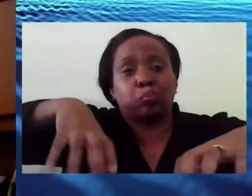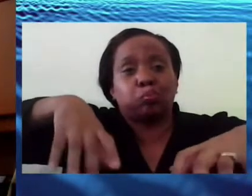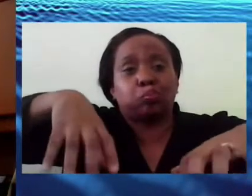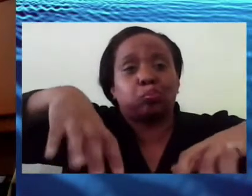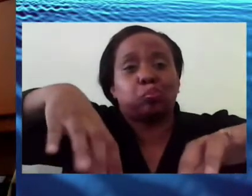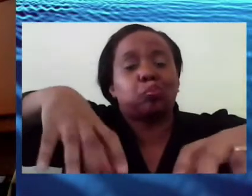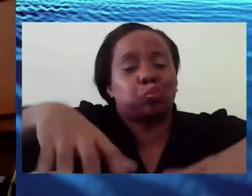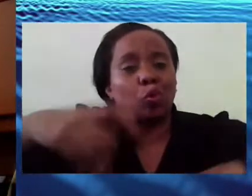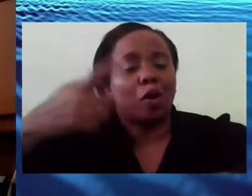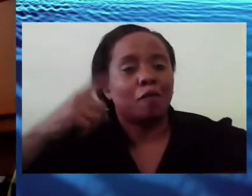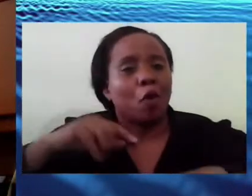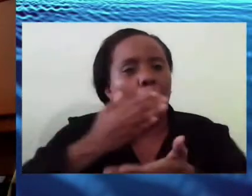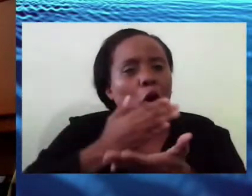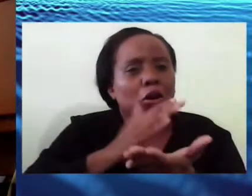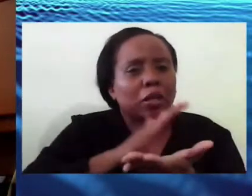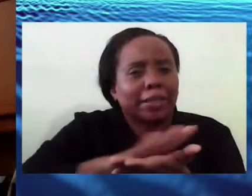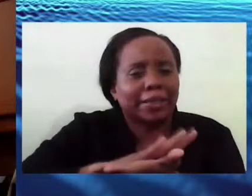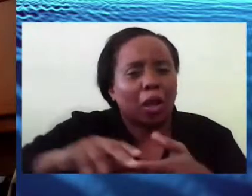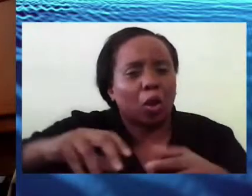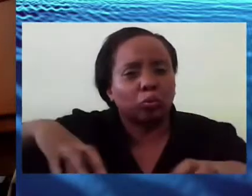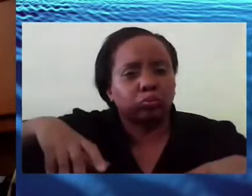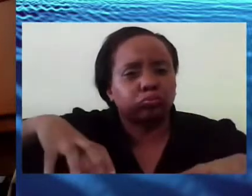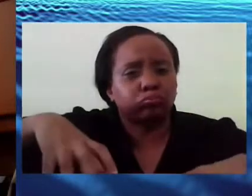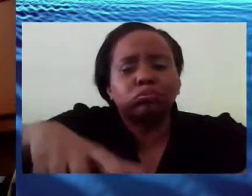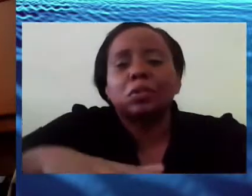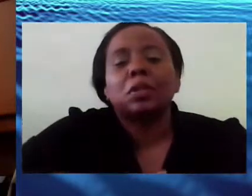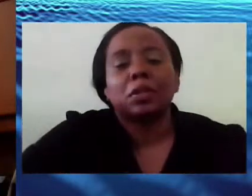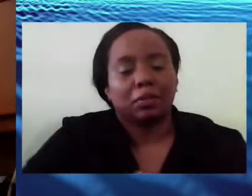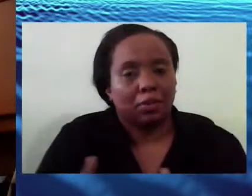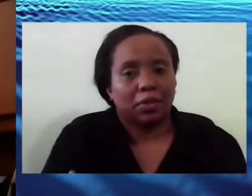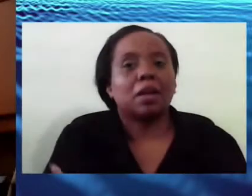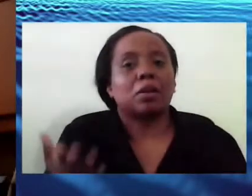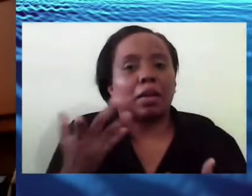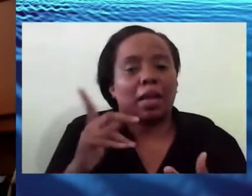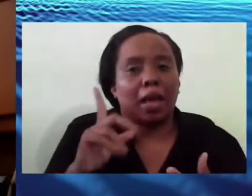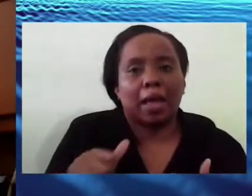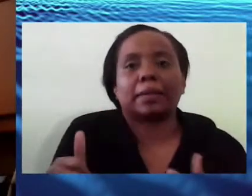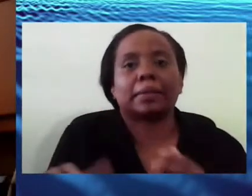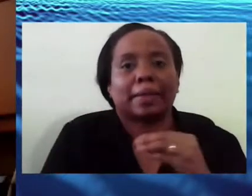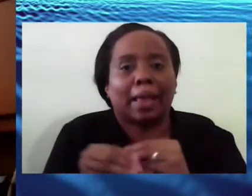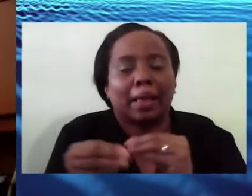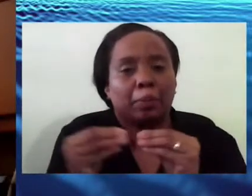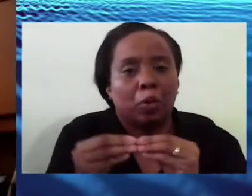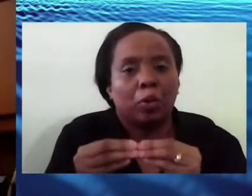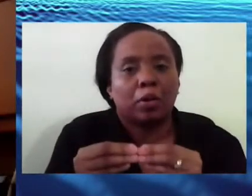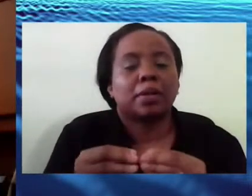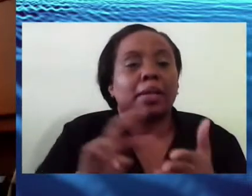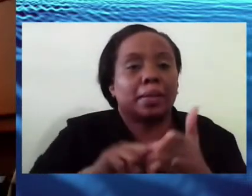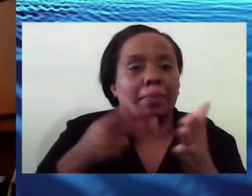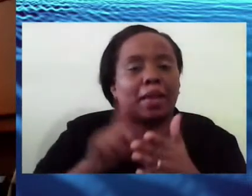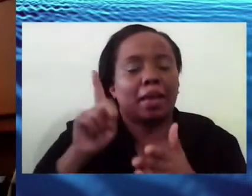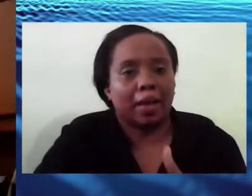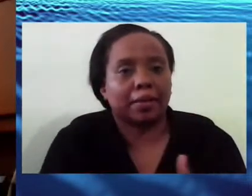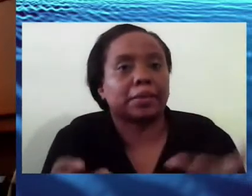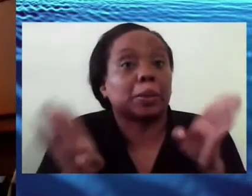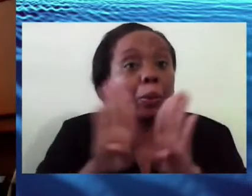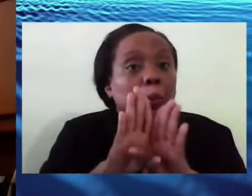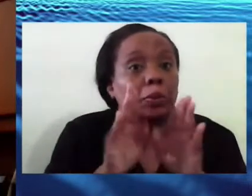a further intervention that we took this time this afternoon to extend the closure from midday through 6 p.m. to take